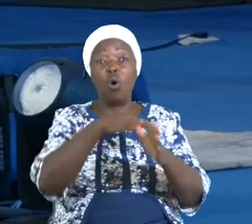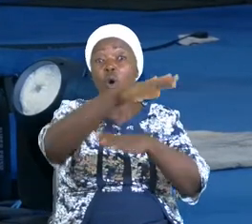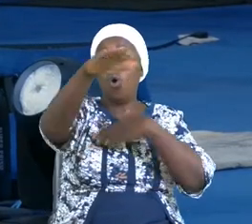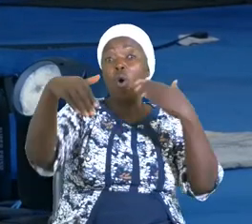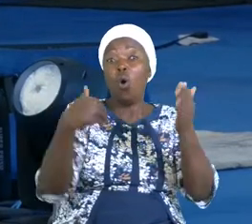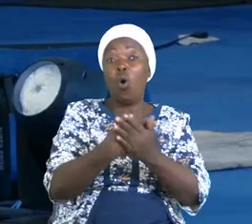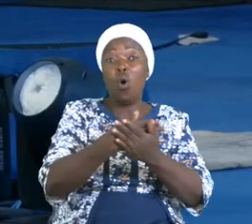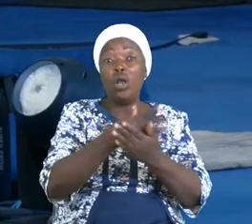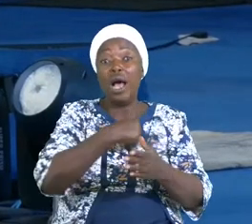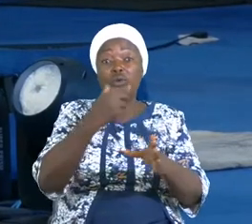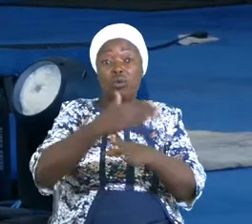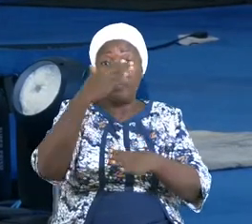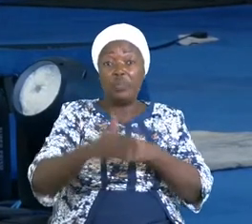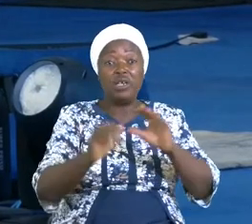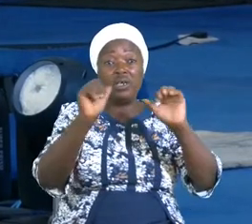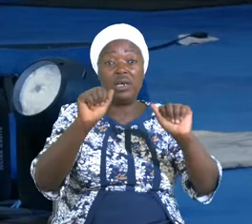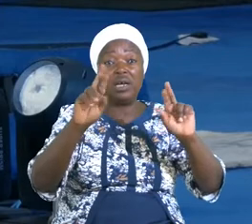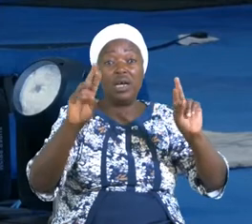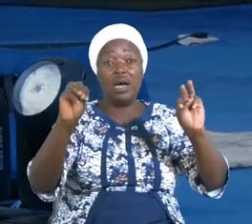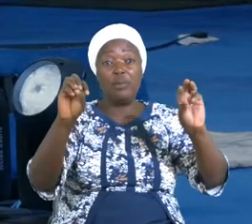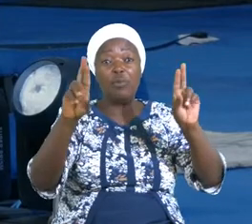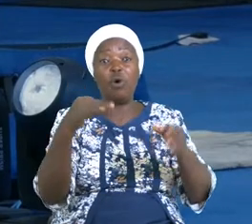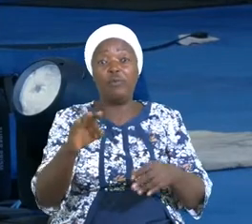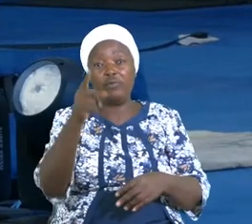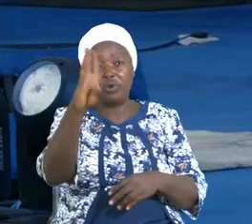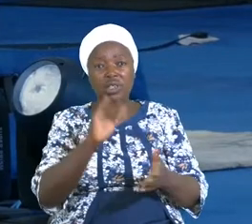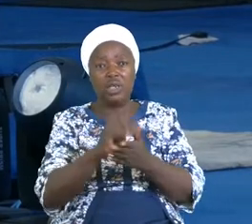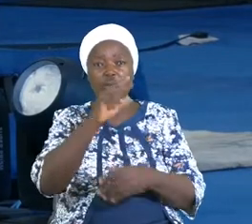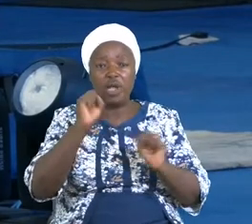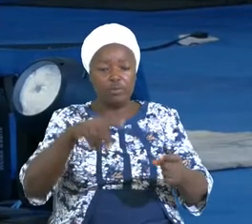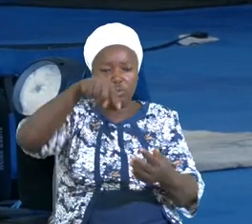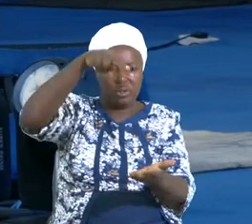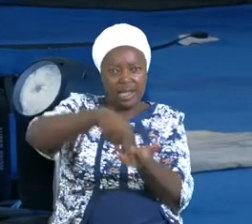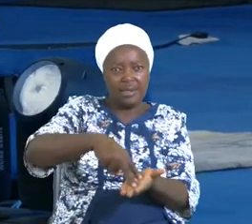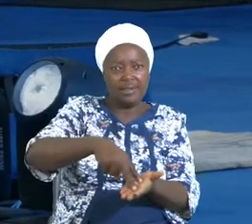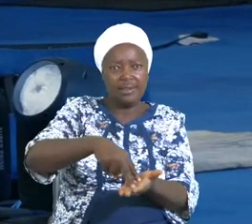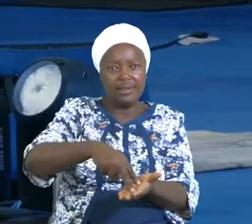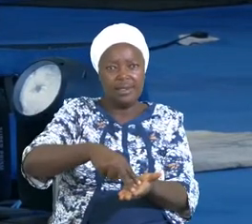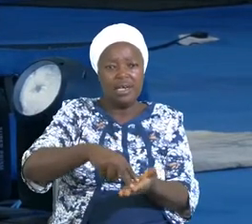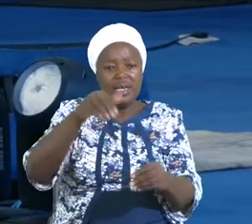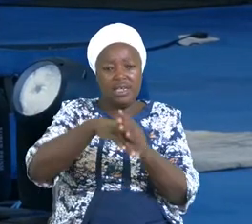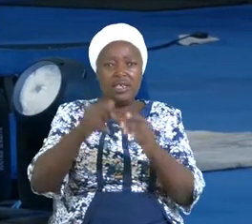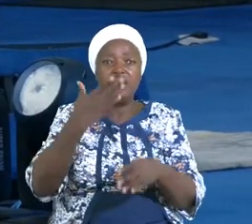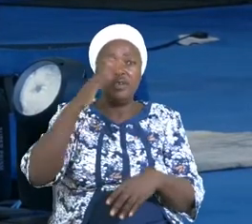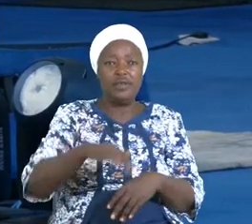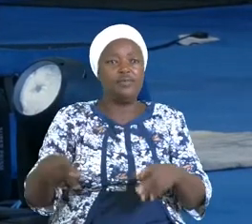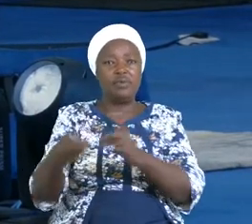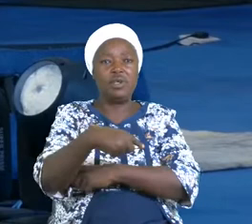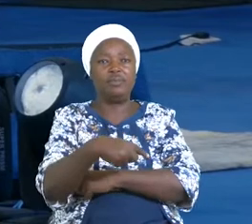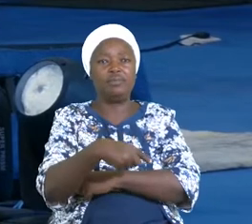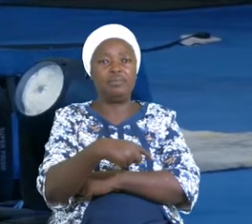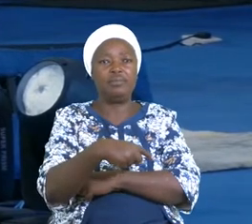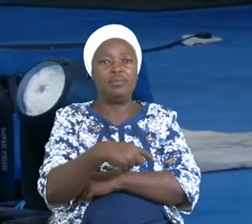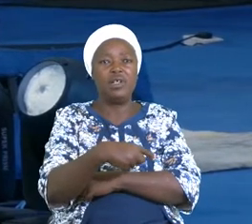God, that he may be able to withstand in the evil day. Evil